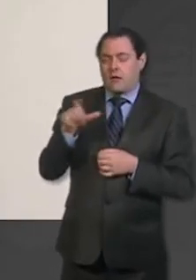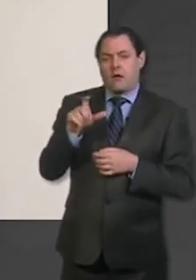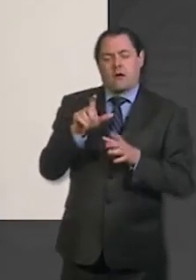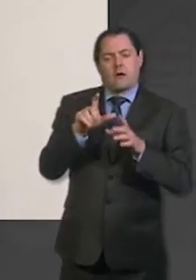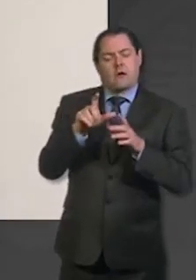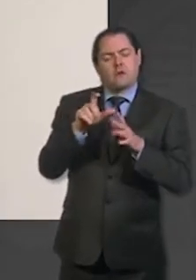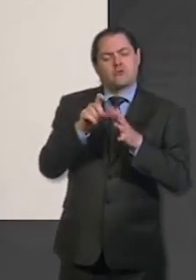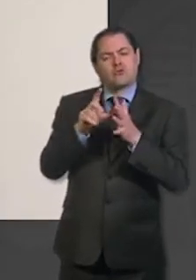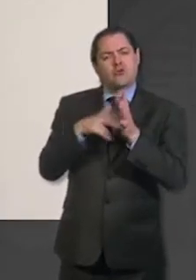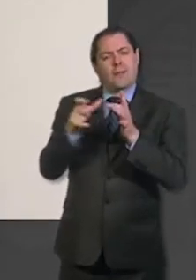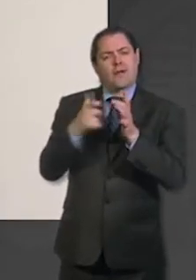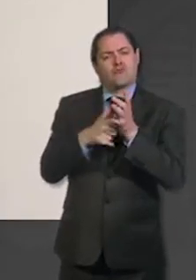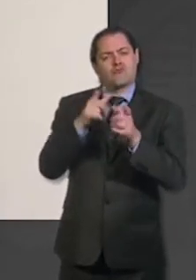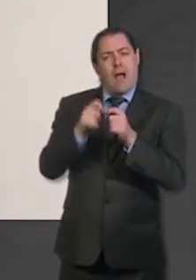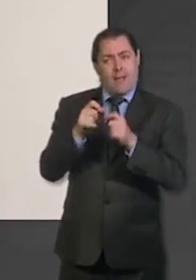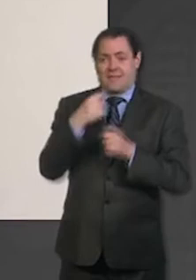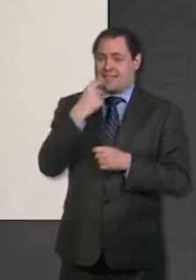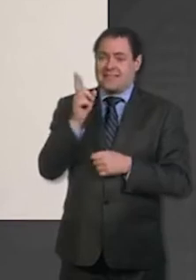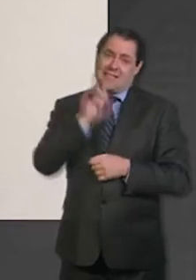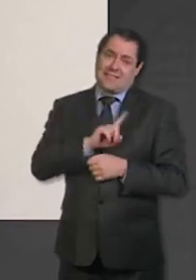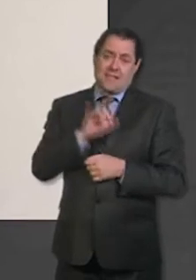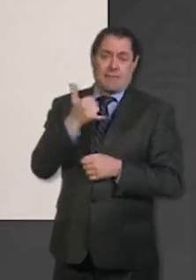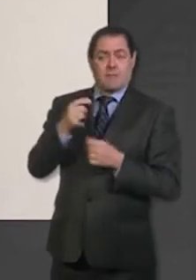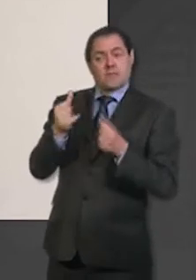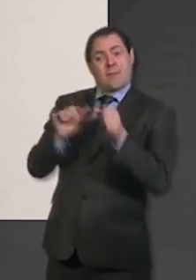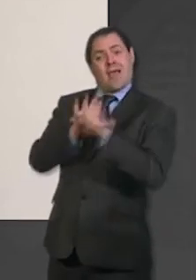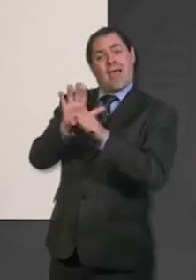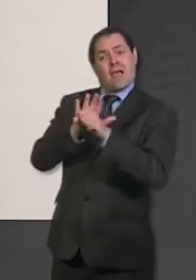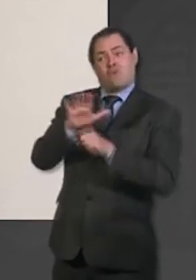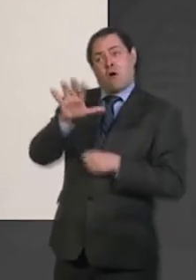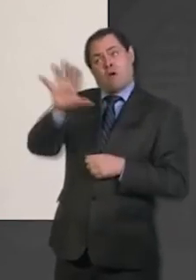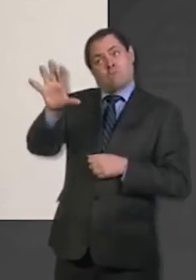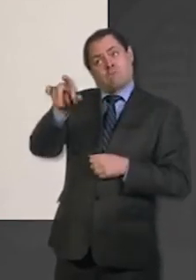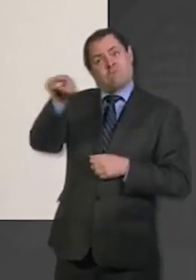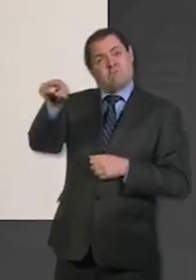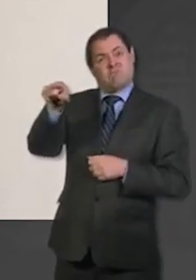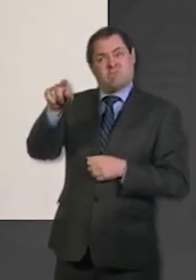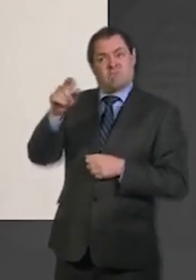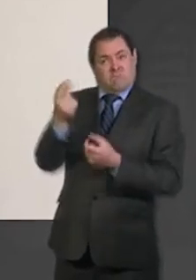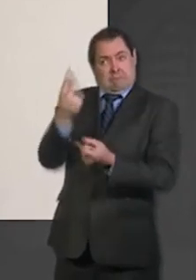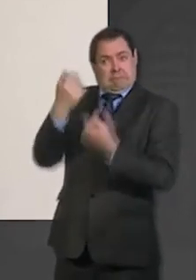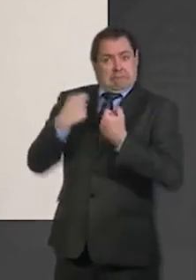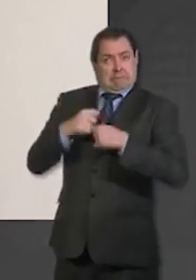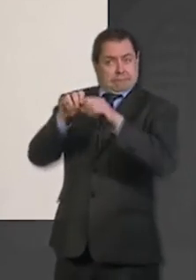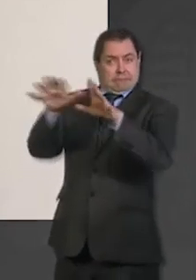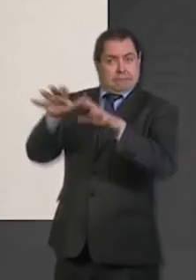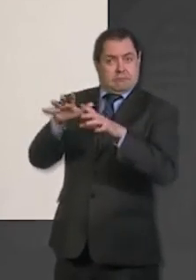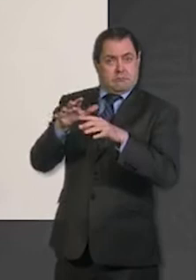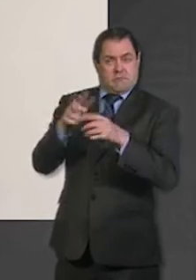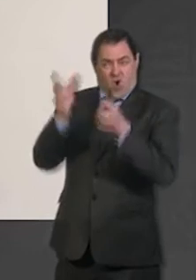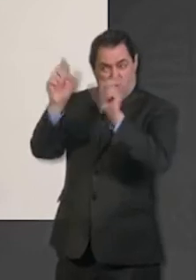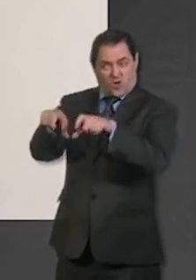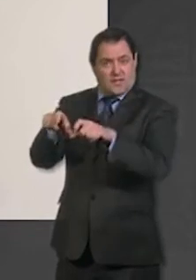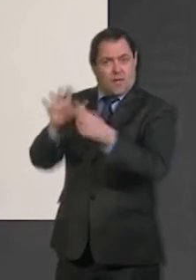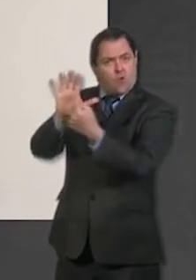country the infection rate goes up, the idea of a lockdown that will be a localised one. Can I ask in practice, how would that actually work? Yes. I mean, would it just